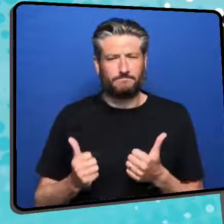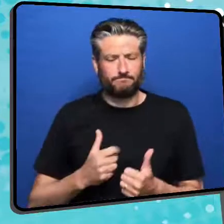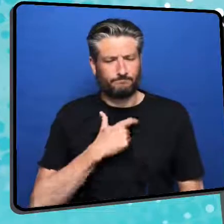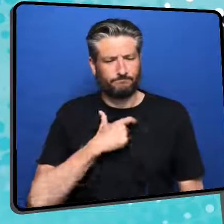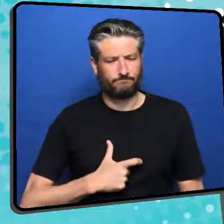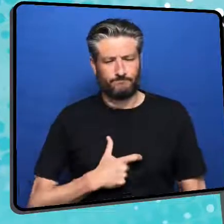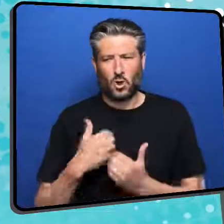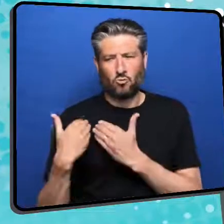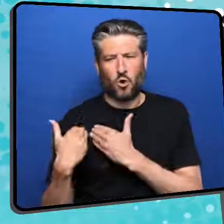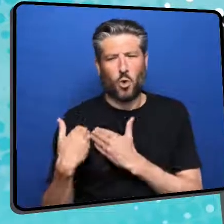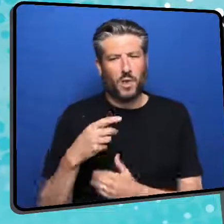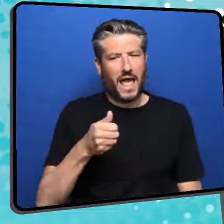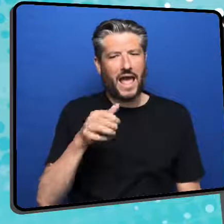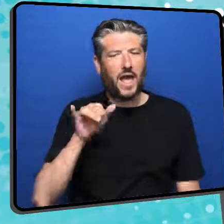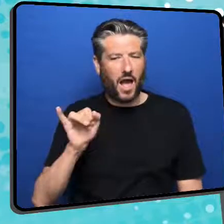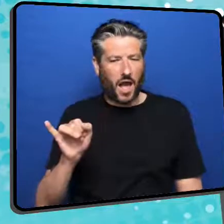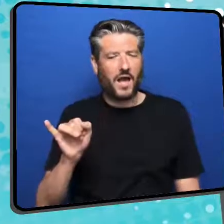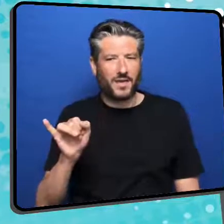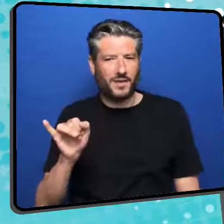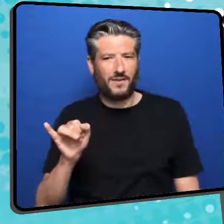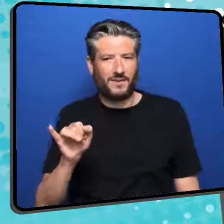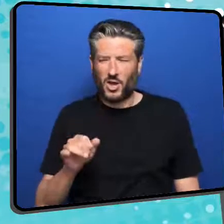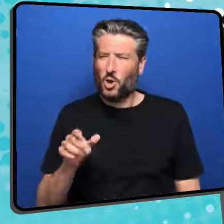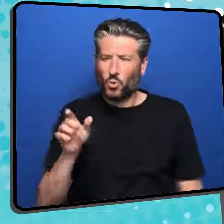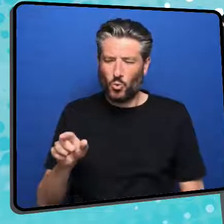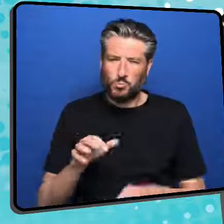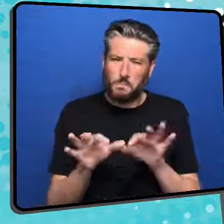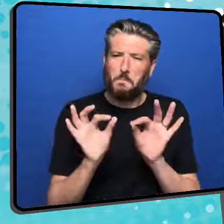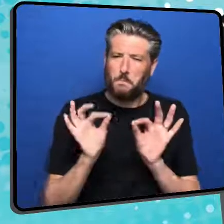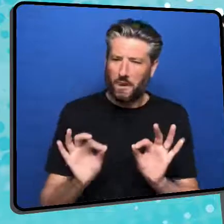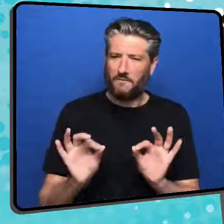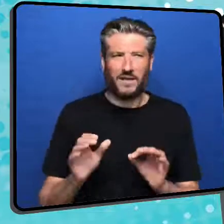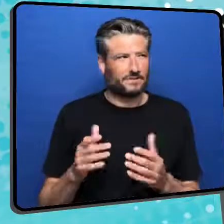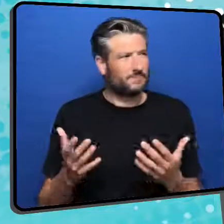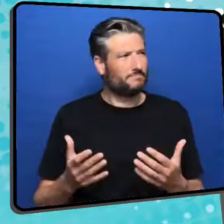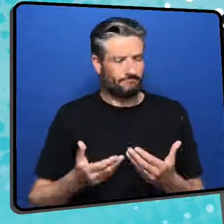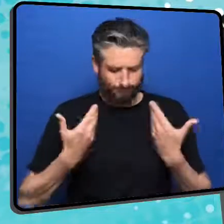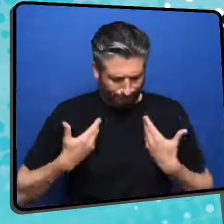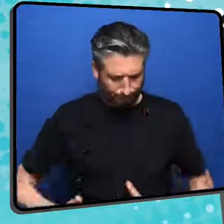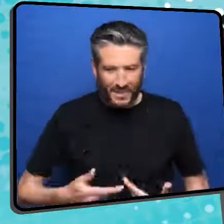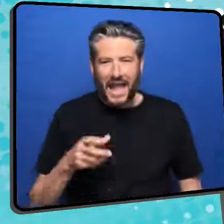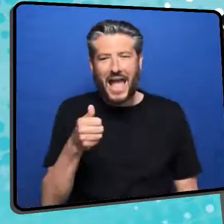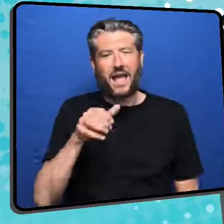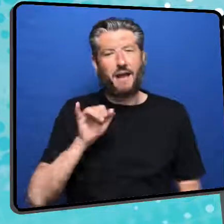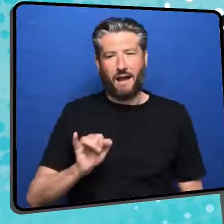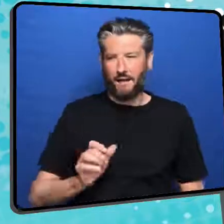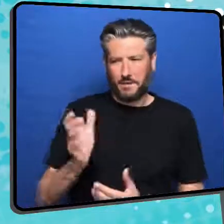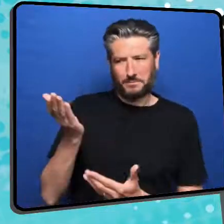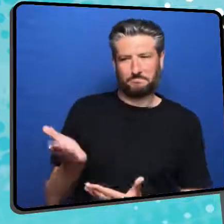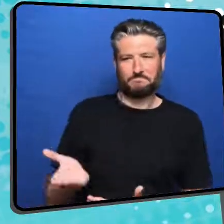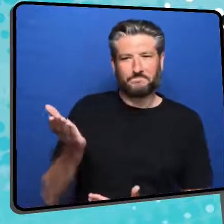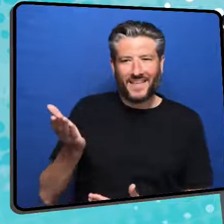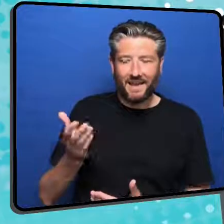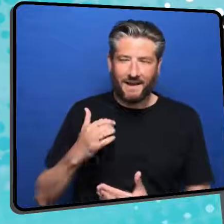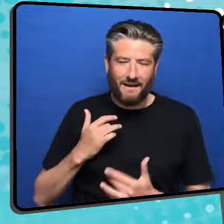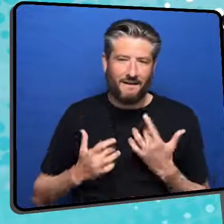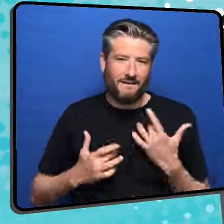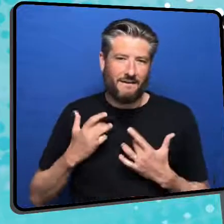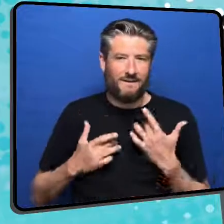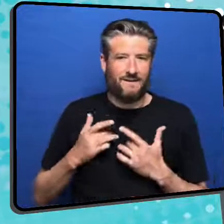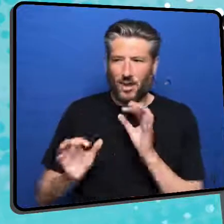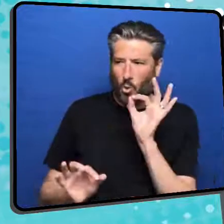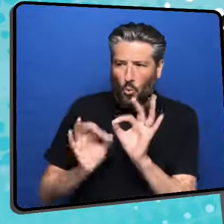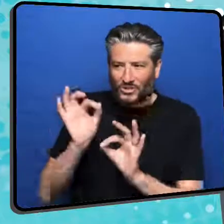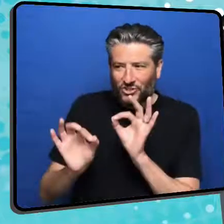So you're probably the stereotypical role of what that is. And so I'm really excited for us to dive in and say